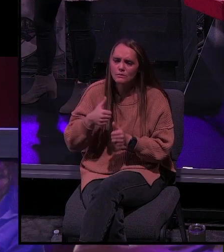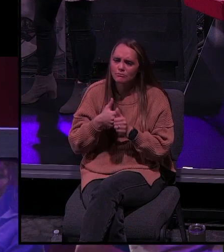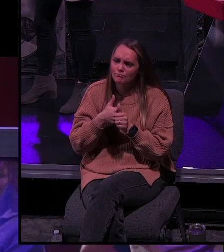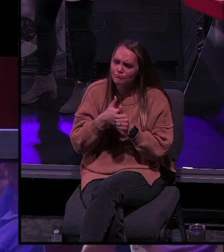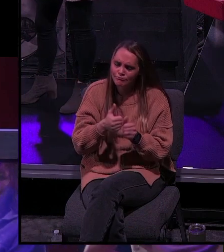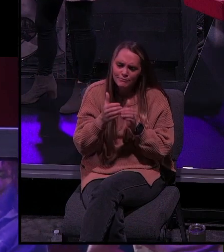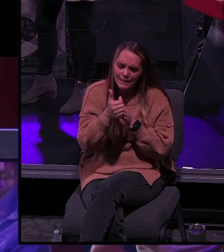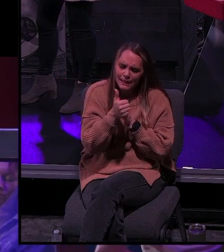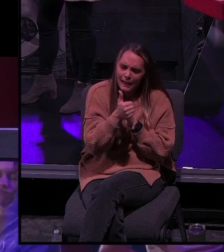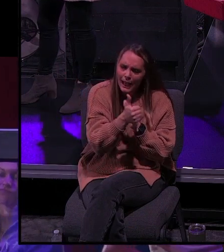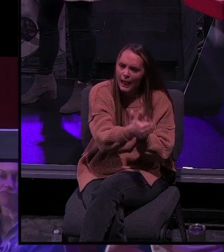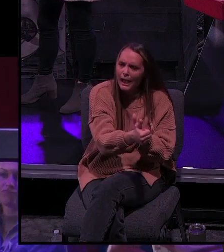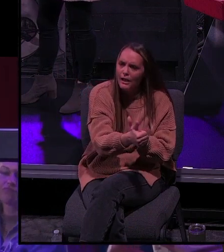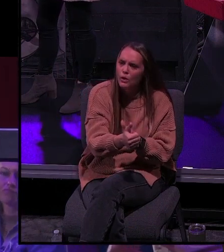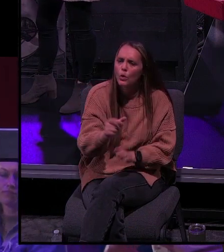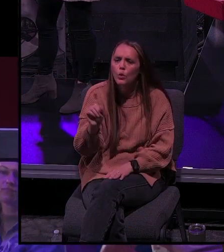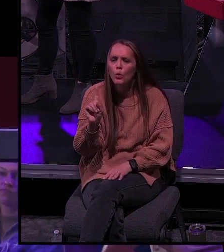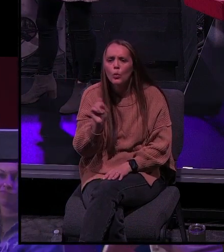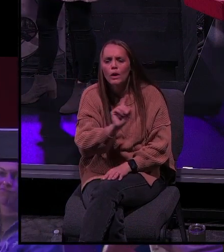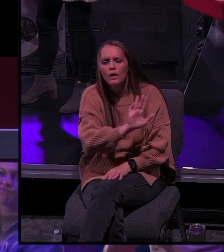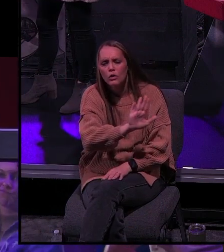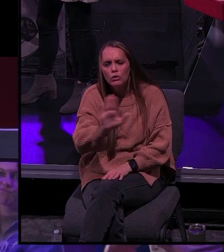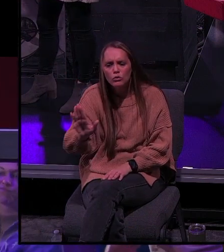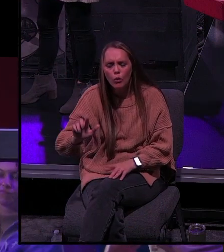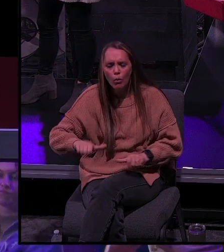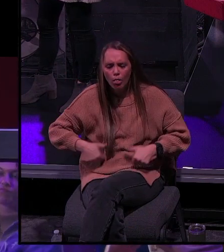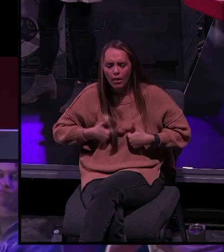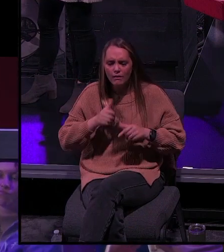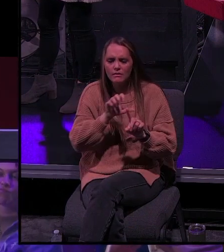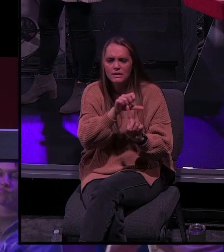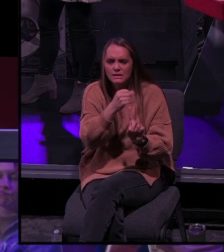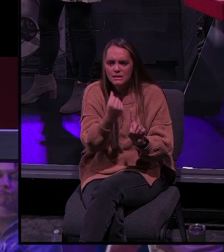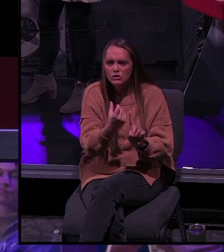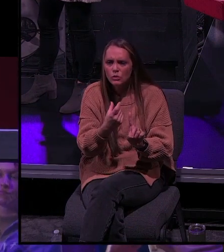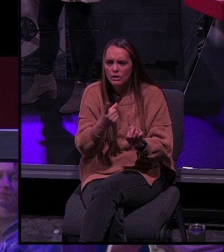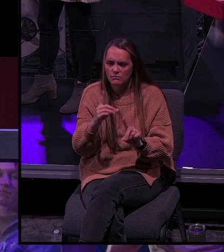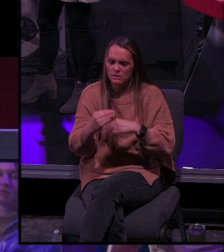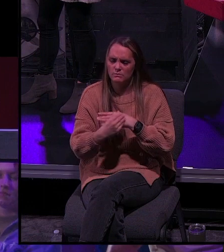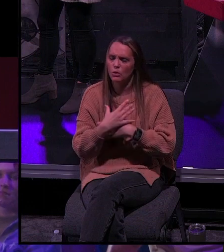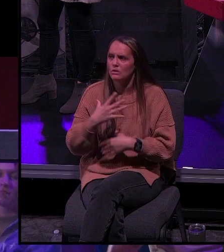your life is he exposing where you need him?